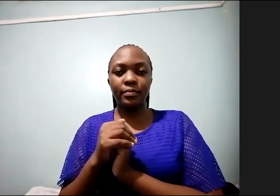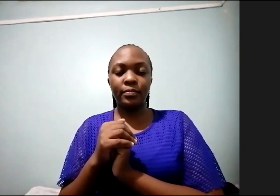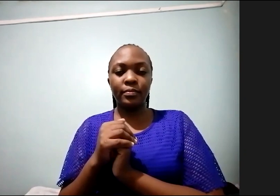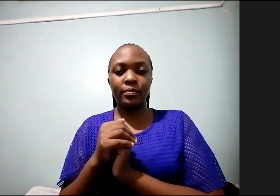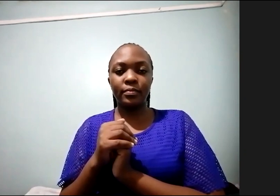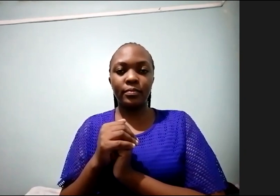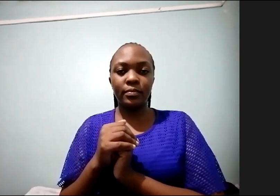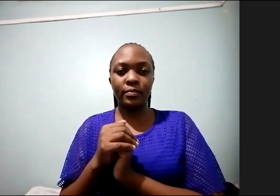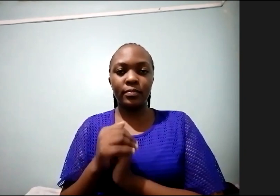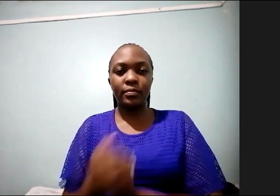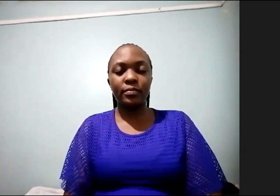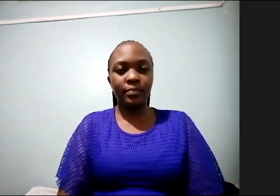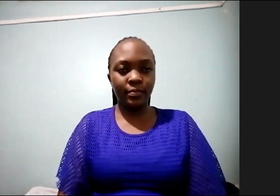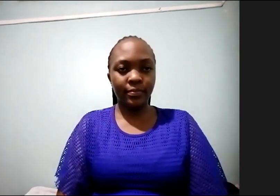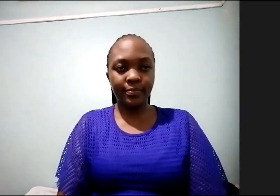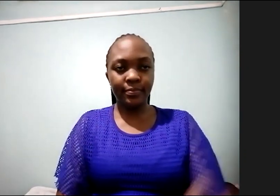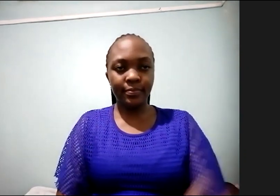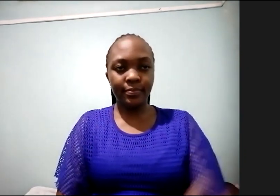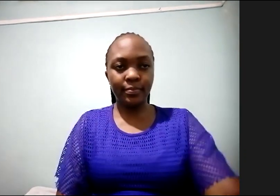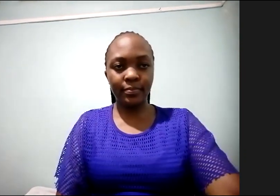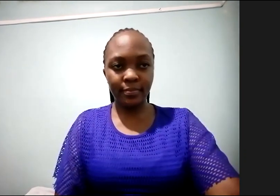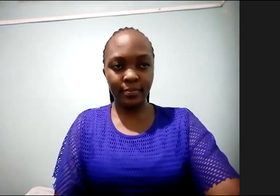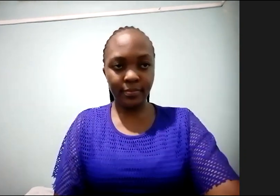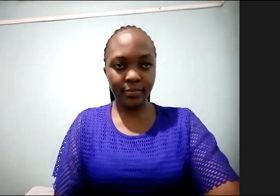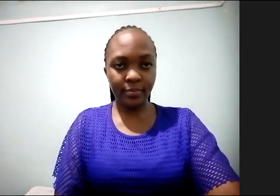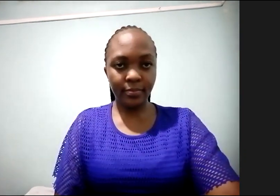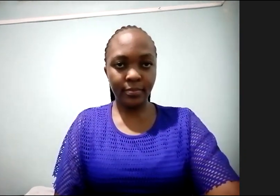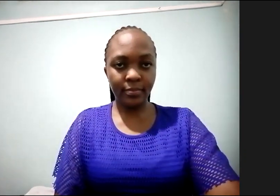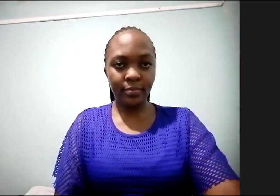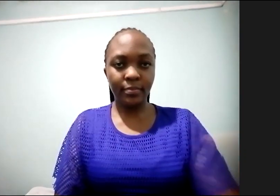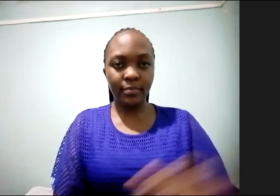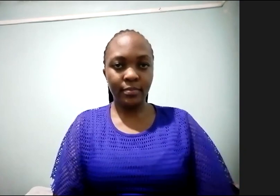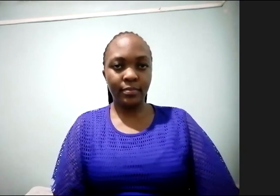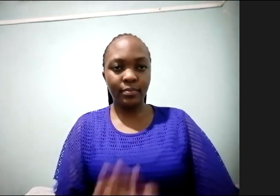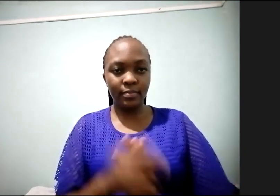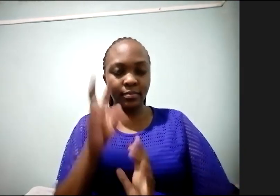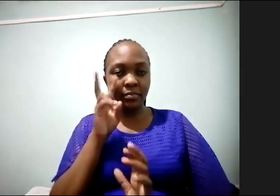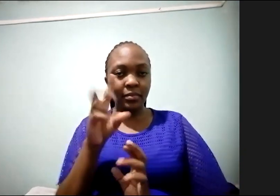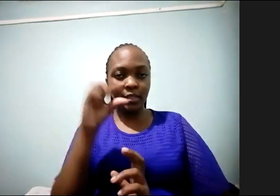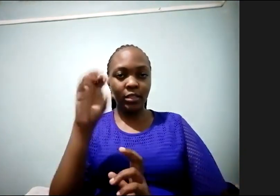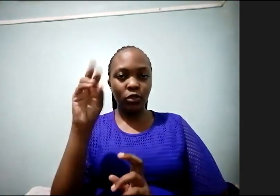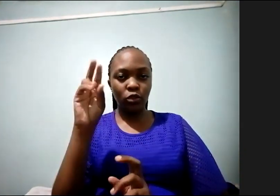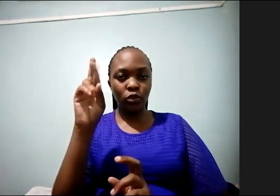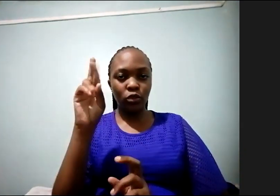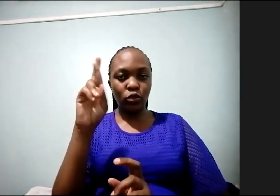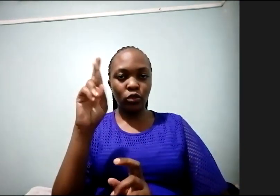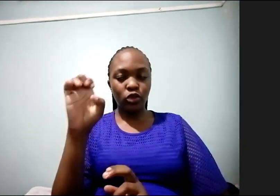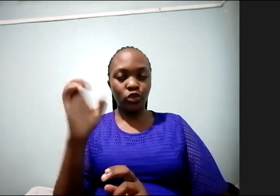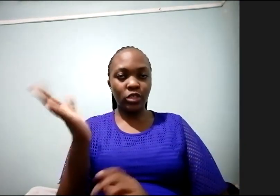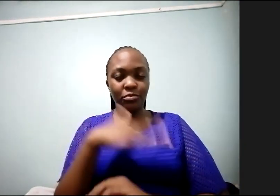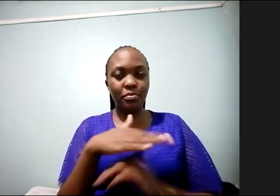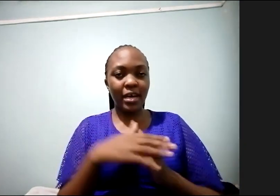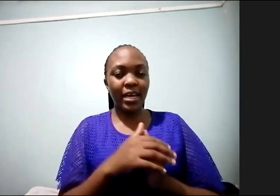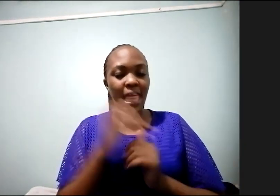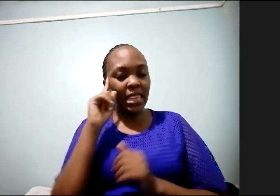you. I can see George is back now and maybe he will be helping us understand it better. I had